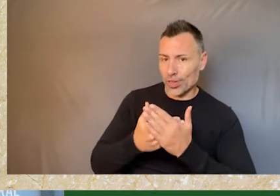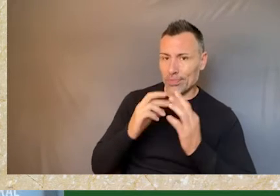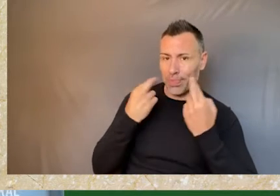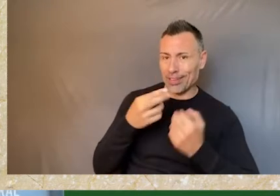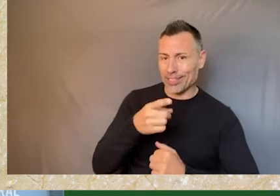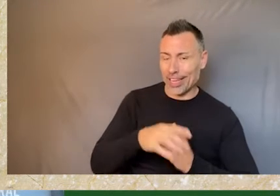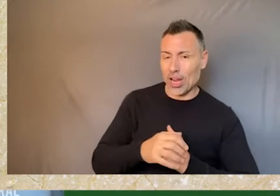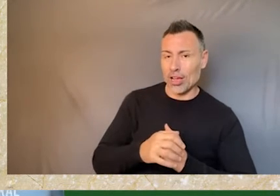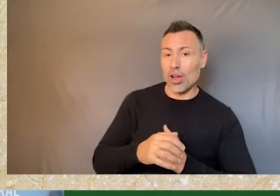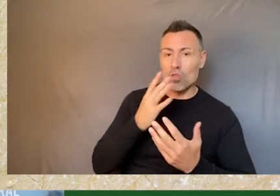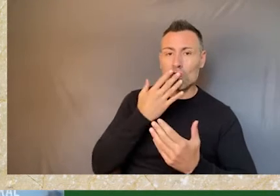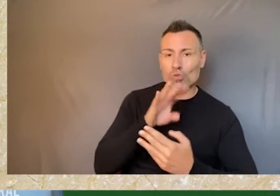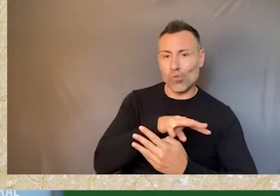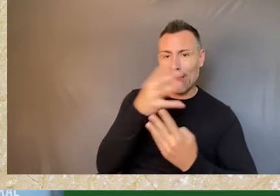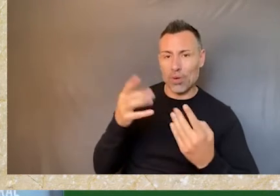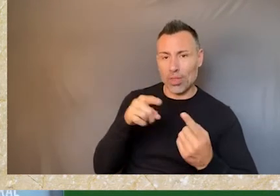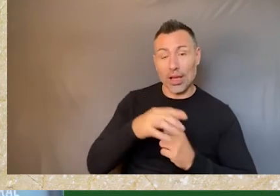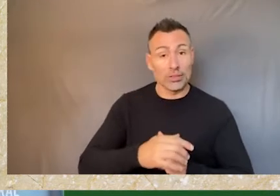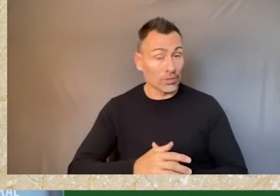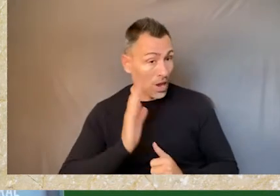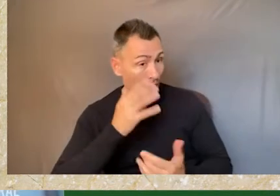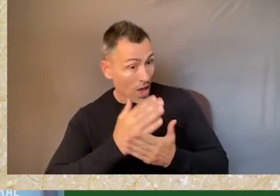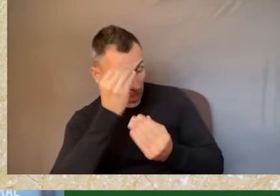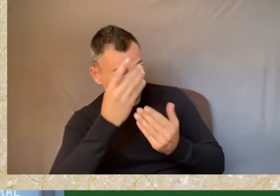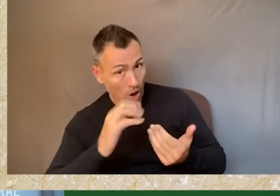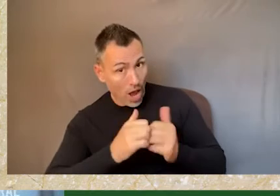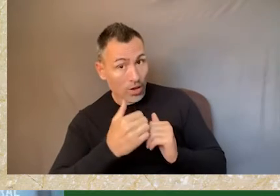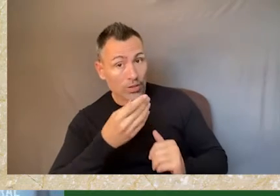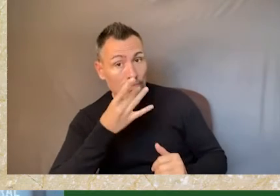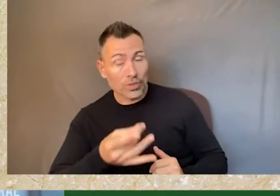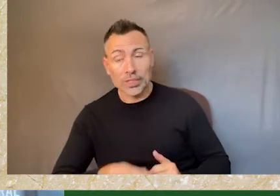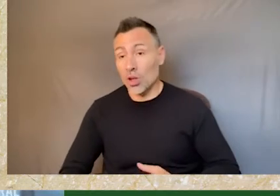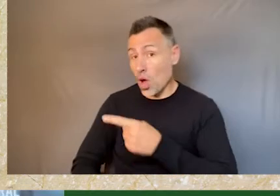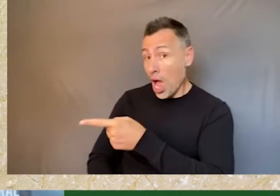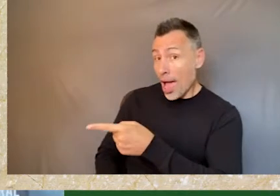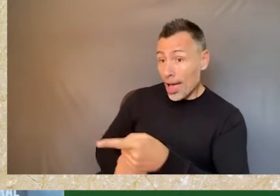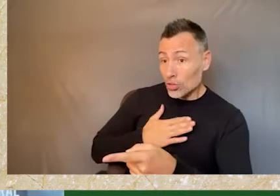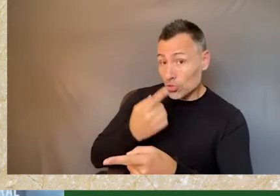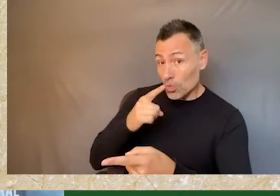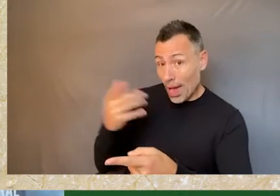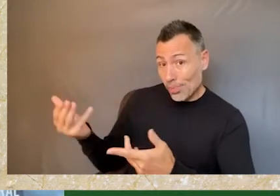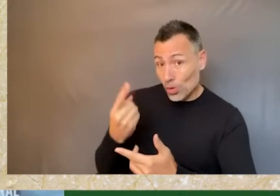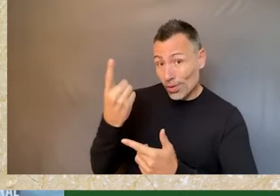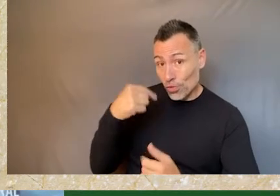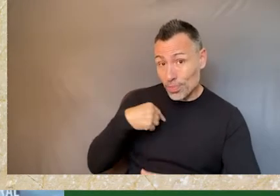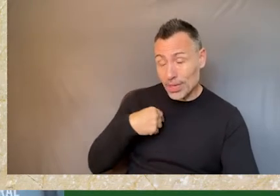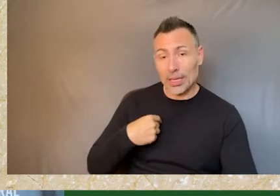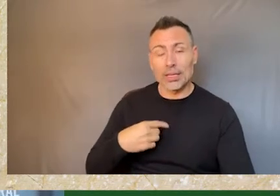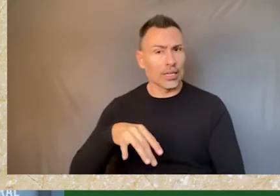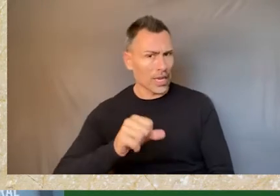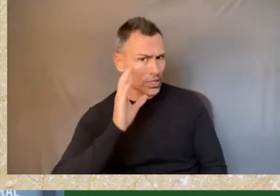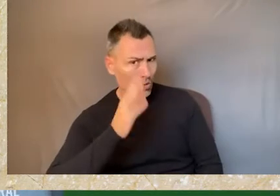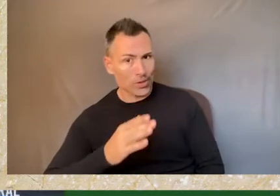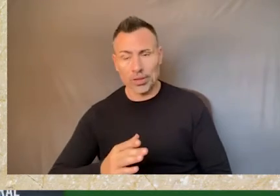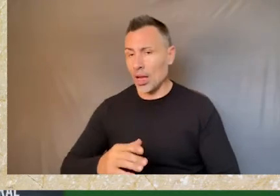you know how it is, and if it's worth the Hey, could you bring me one back? I will bring you one back. Yes, I will. How long are you working, Jeff? I'll be here until 3. You gonna be